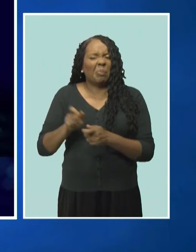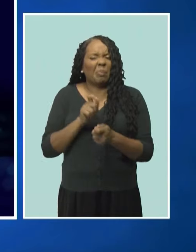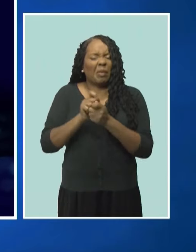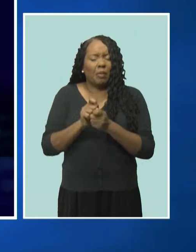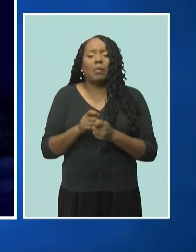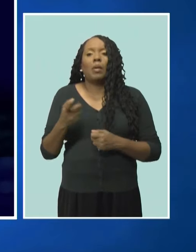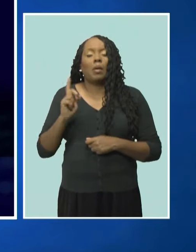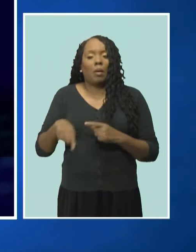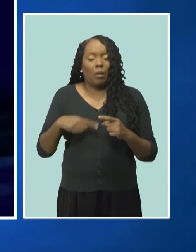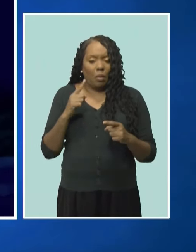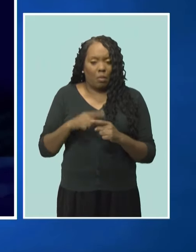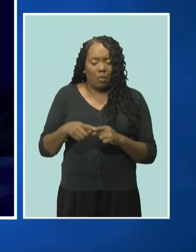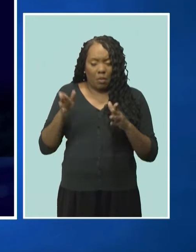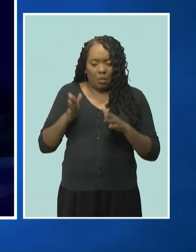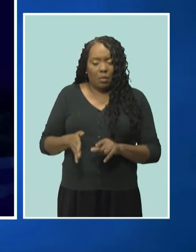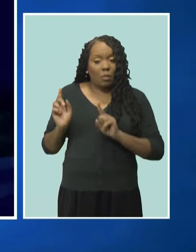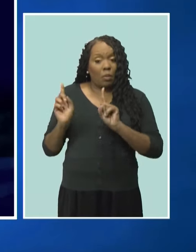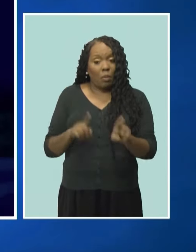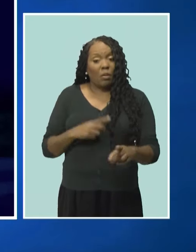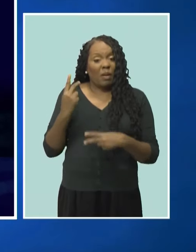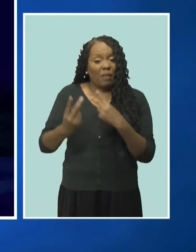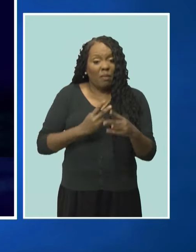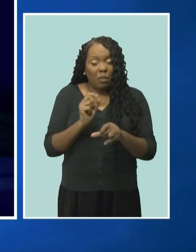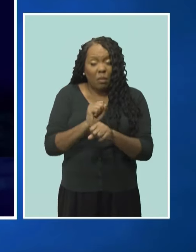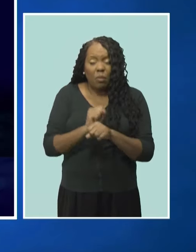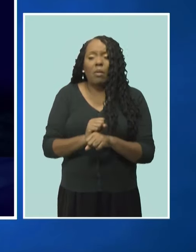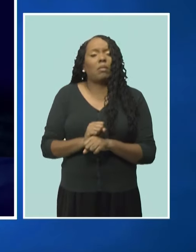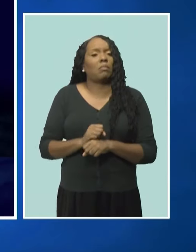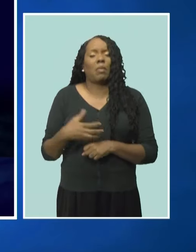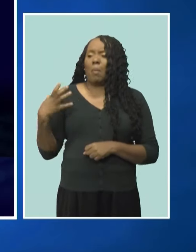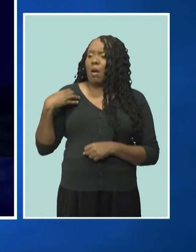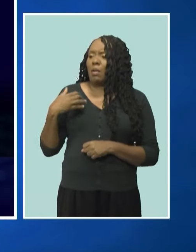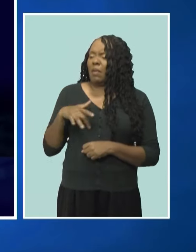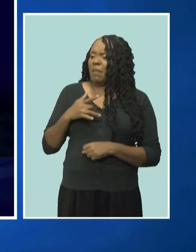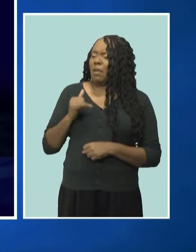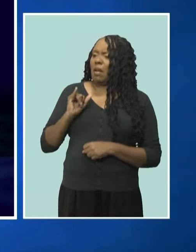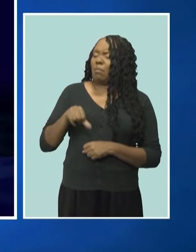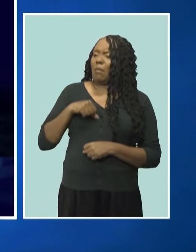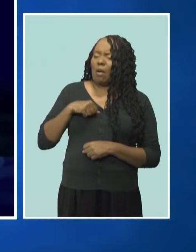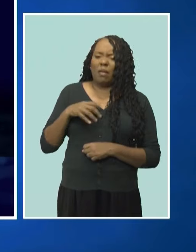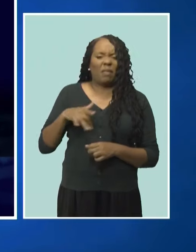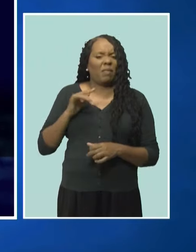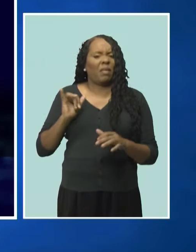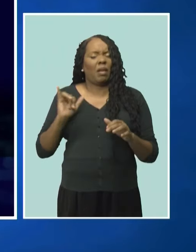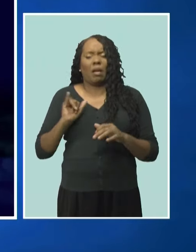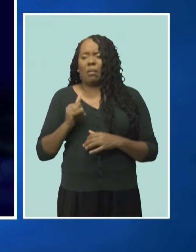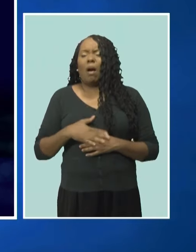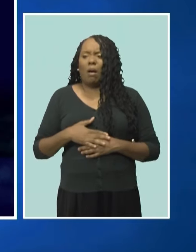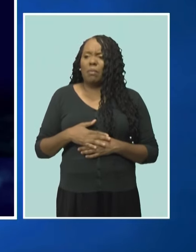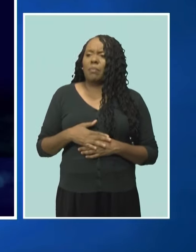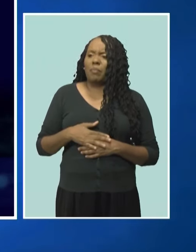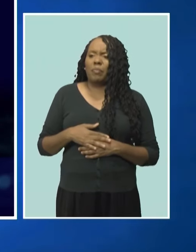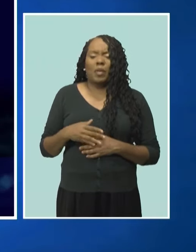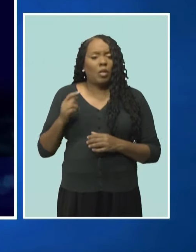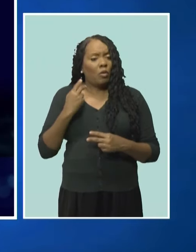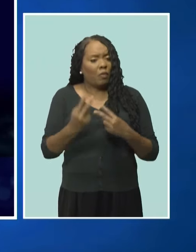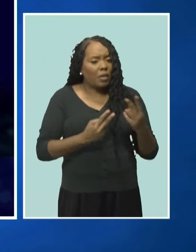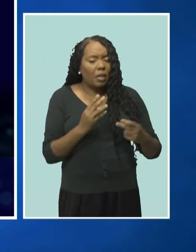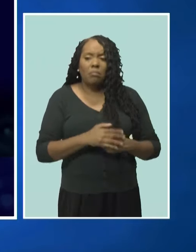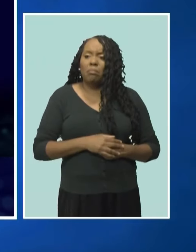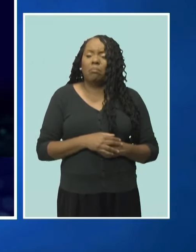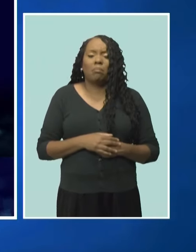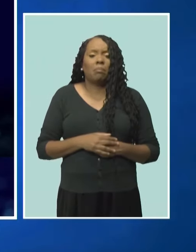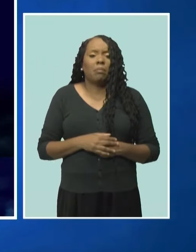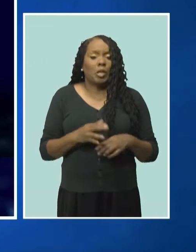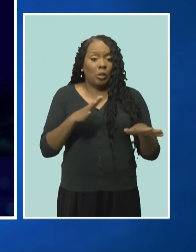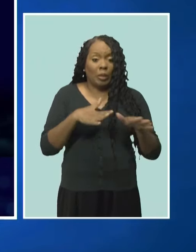pride that an employer then sees that that person leaves in the good state that they came in. And if they did not,